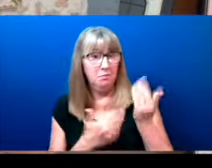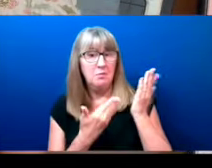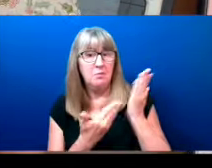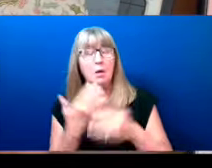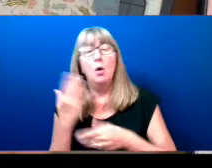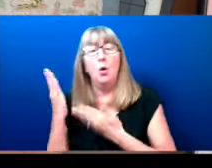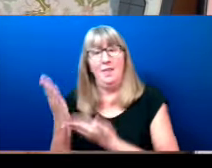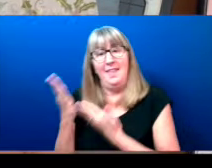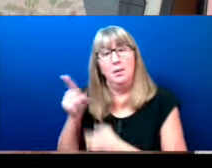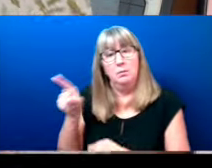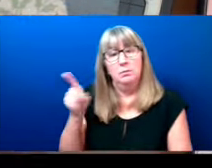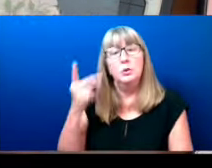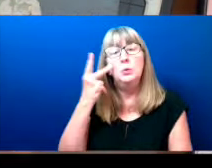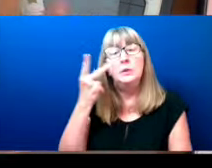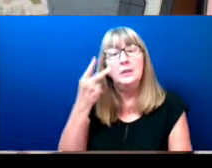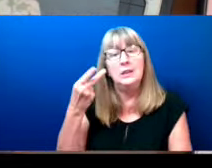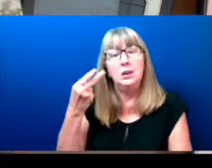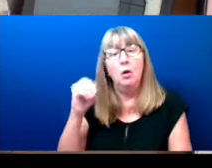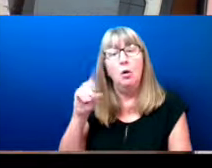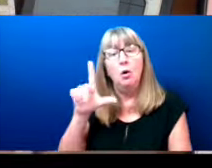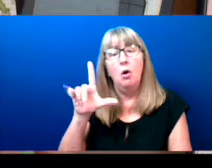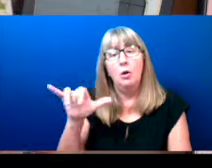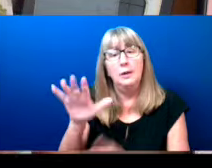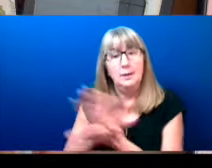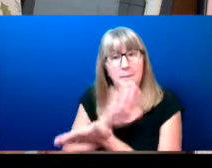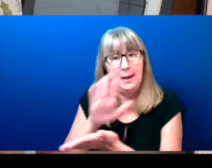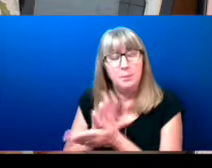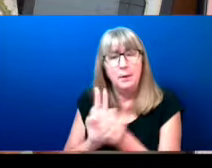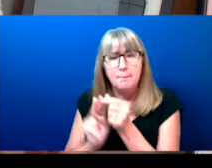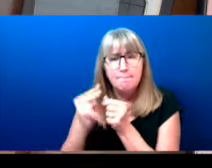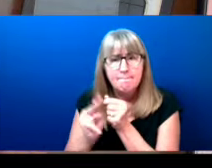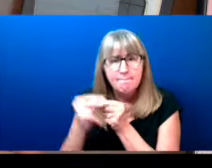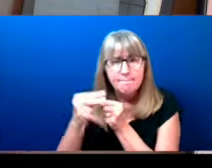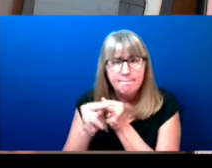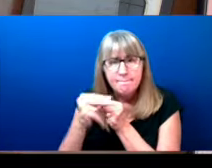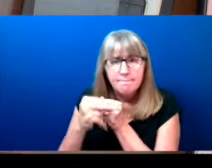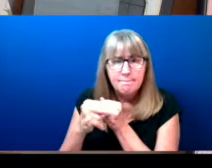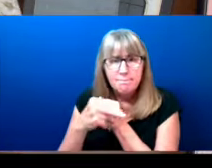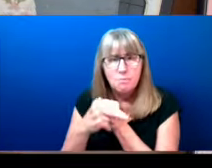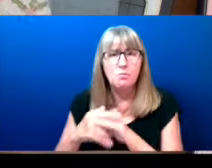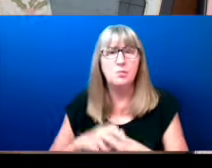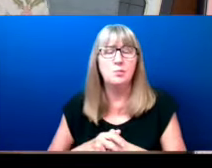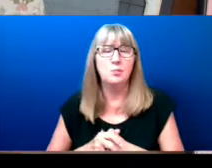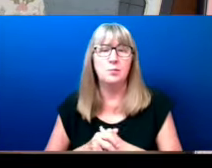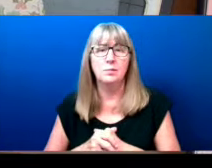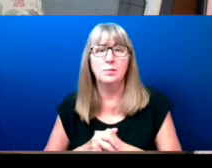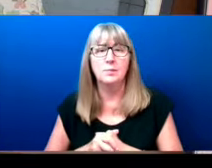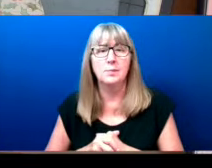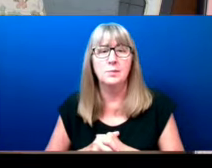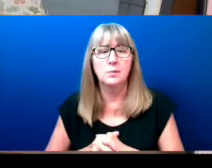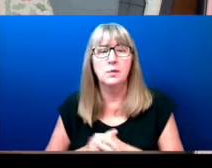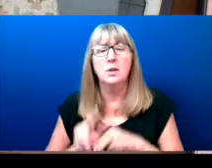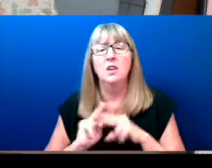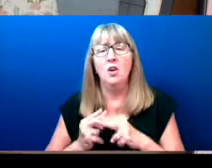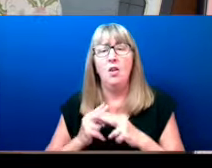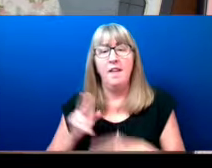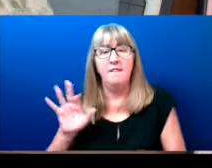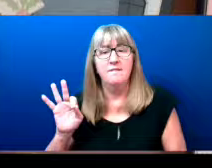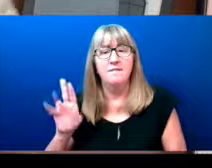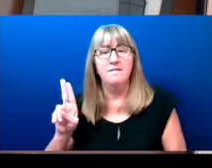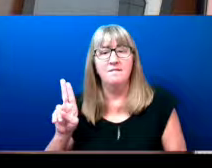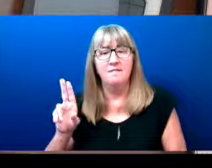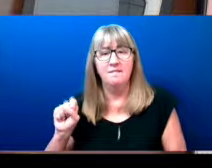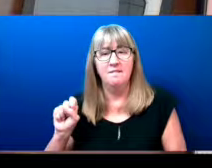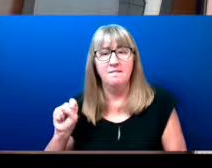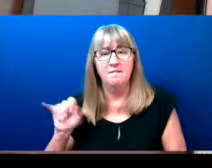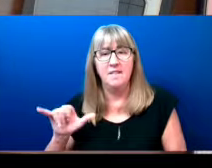paper, there's gorgeous holly all over the place to cut out, so I just took a little scrap piece and cut out a few of the